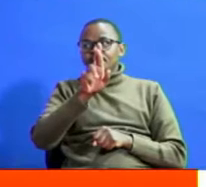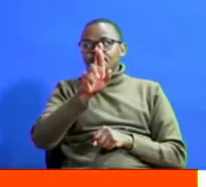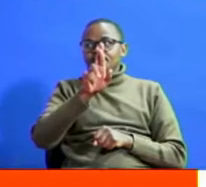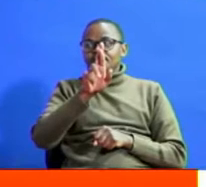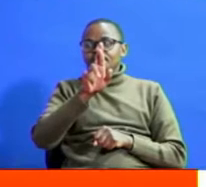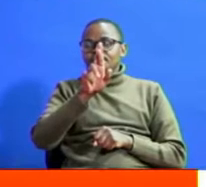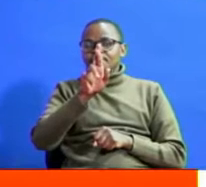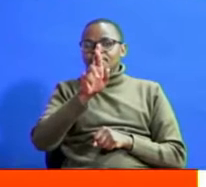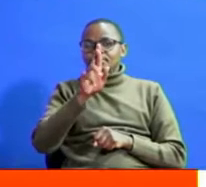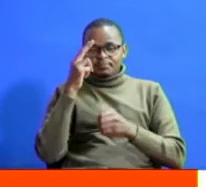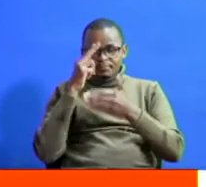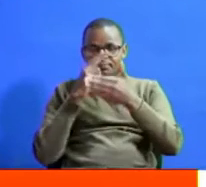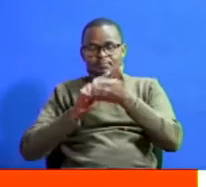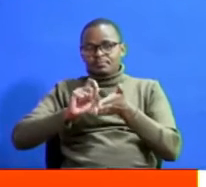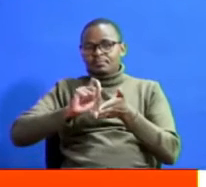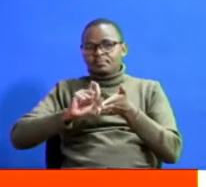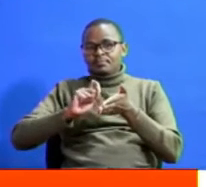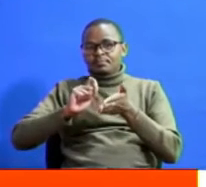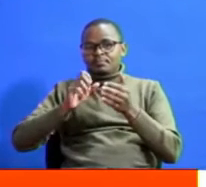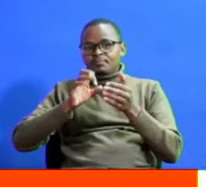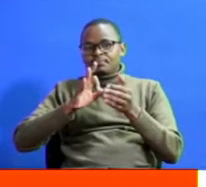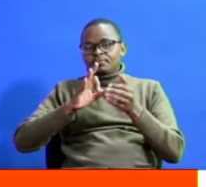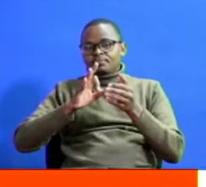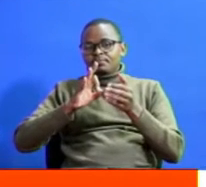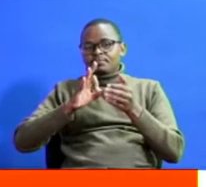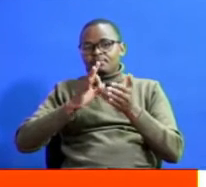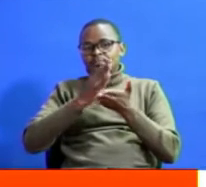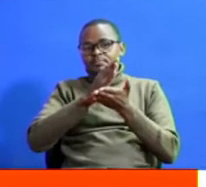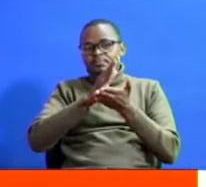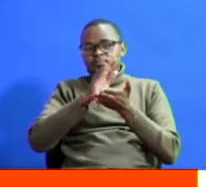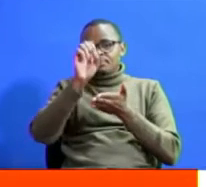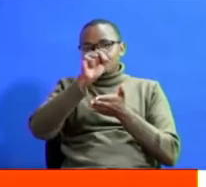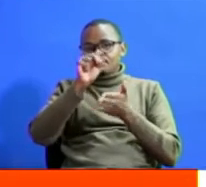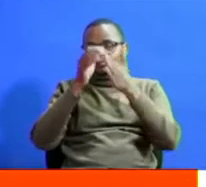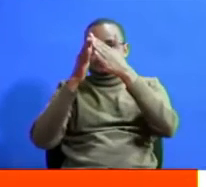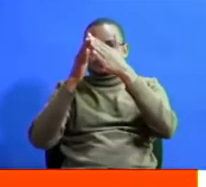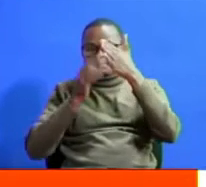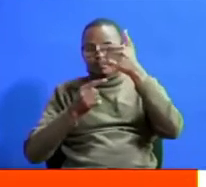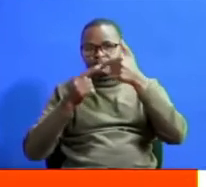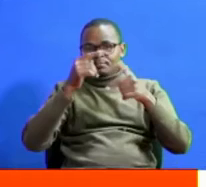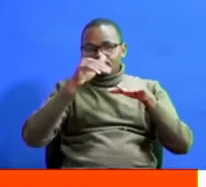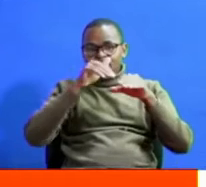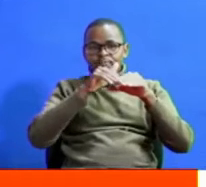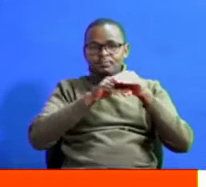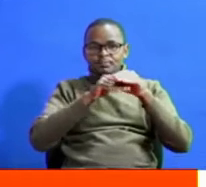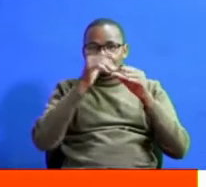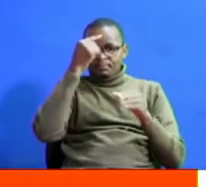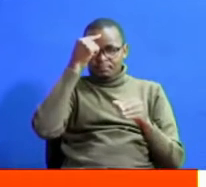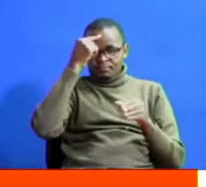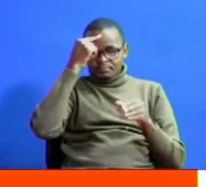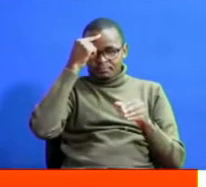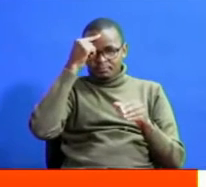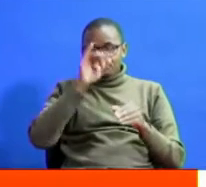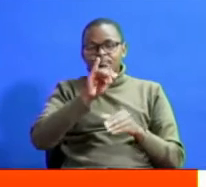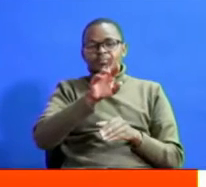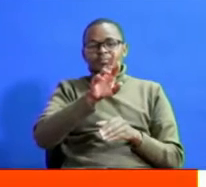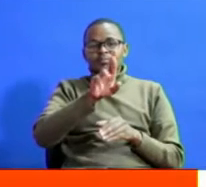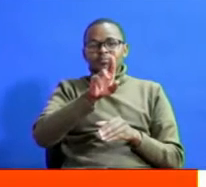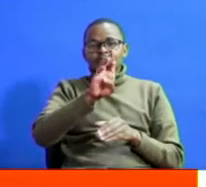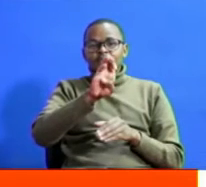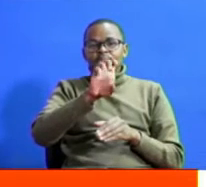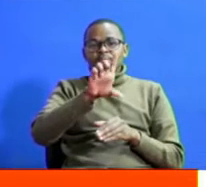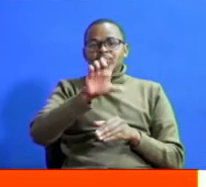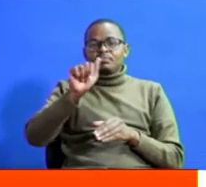Ramkawalan witnessed the signing of the Pacts of State House Victoria in the Indian Ocean Island nation of